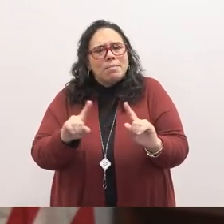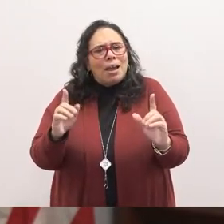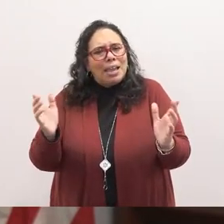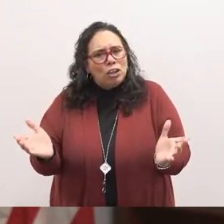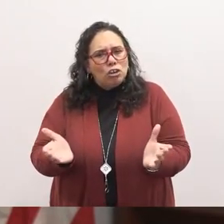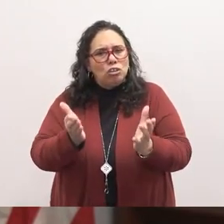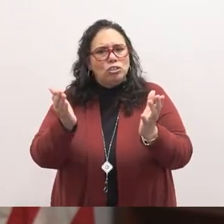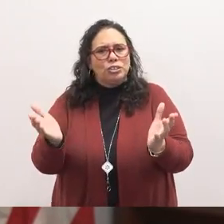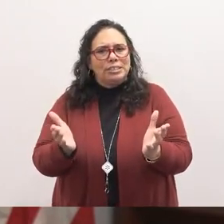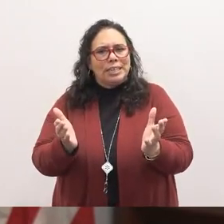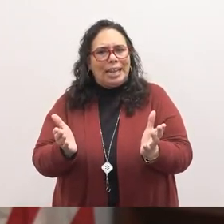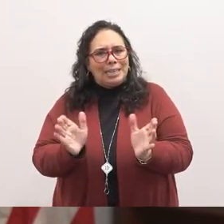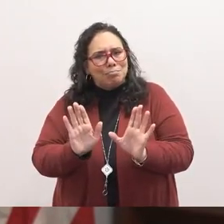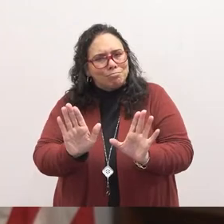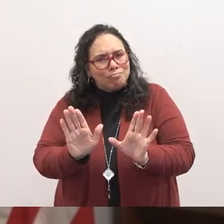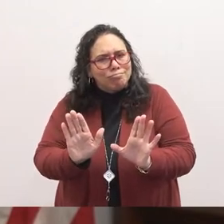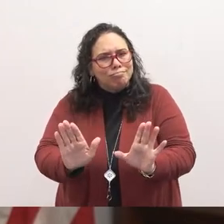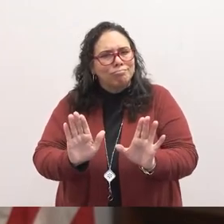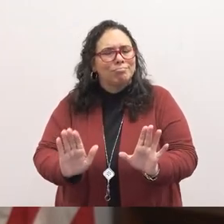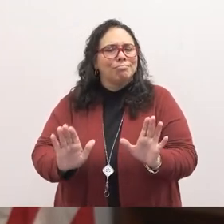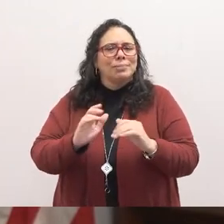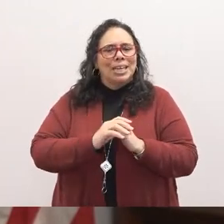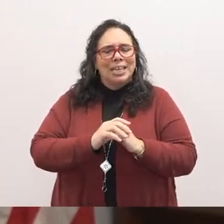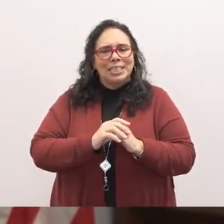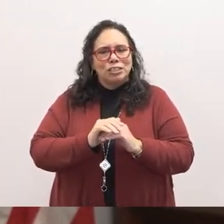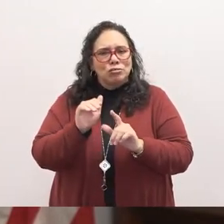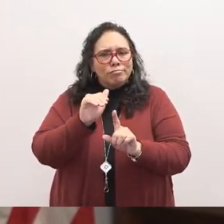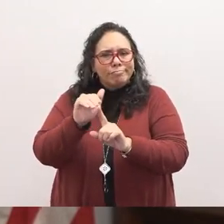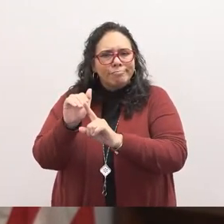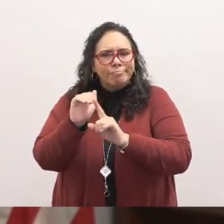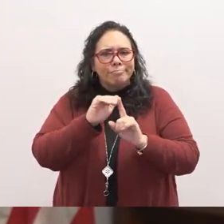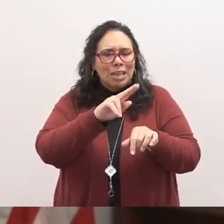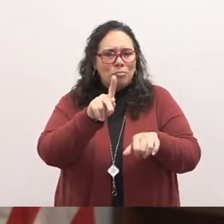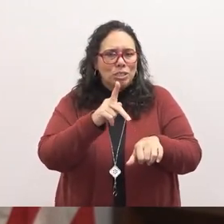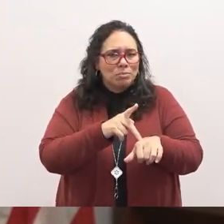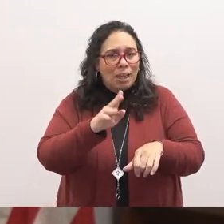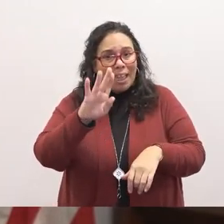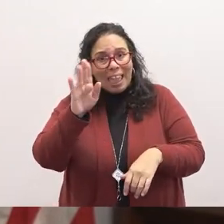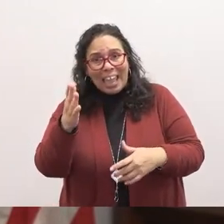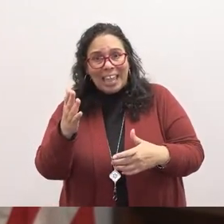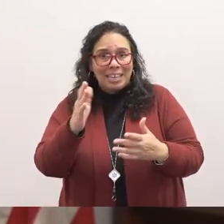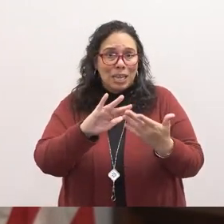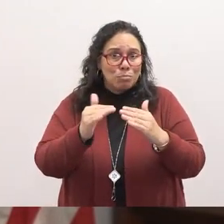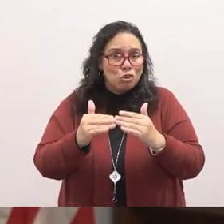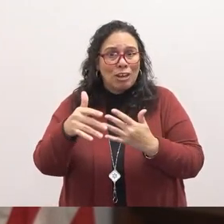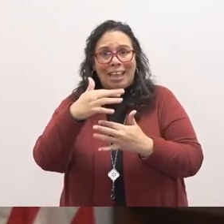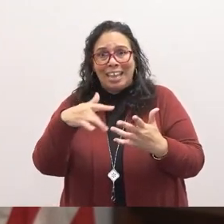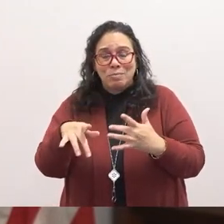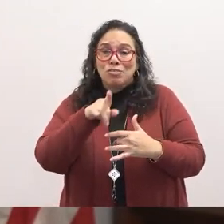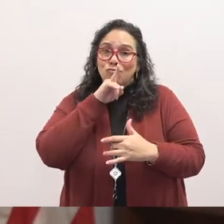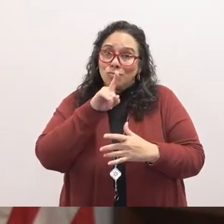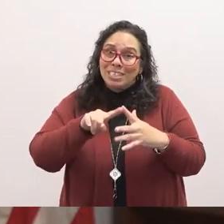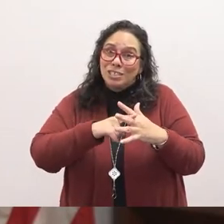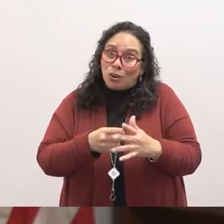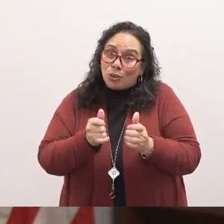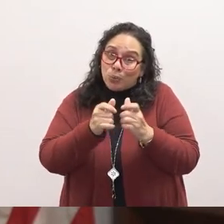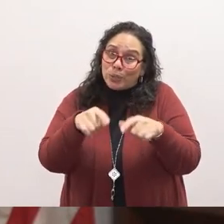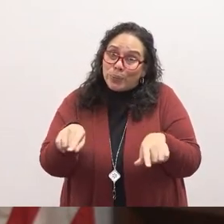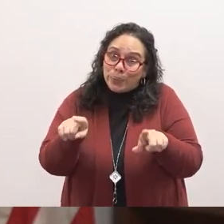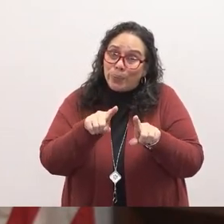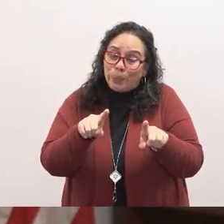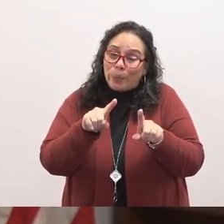encouraging and nudging and doing what we got to do to just remind principals, hey, if we're going to do community engagement, it really starts with